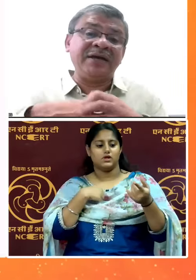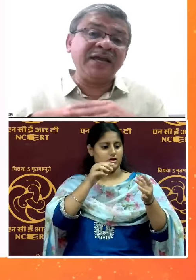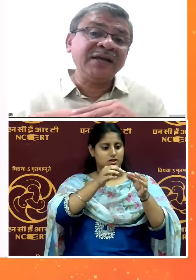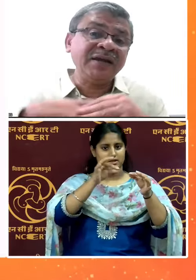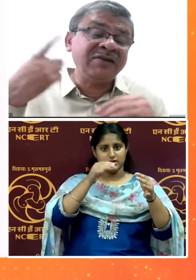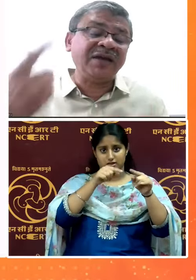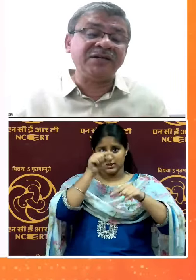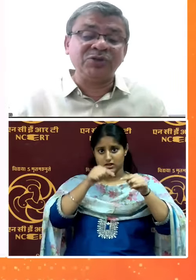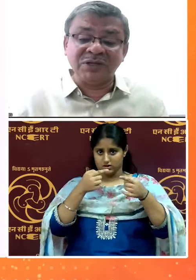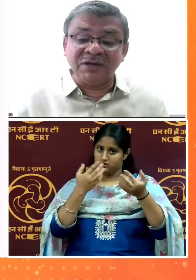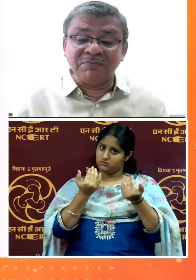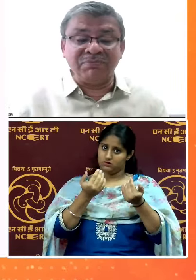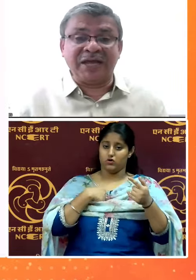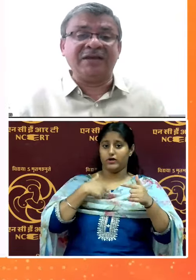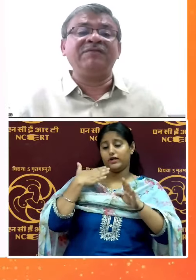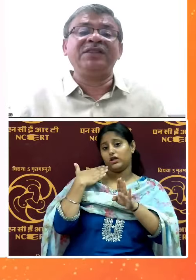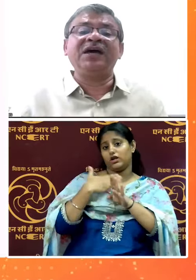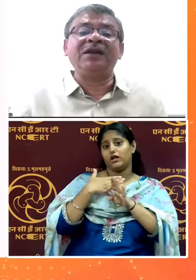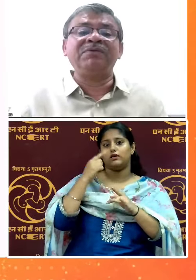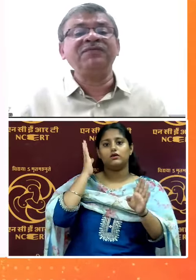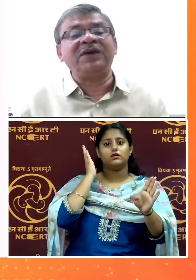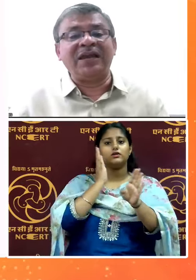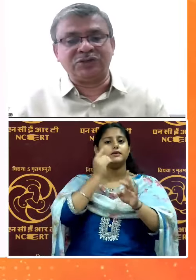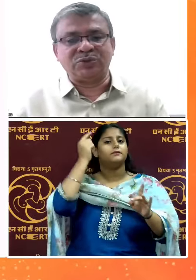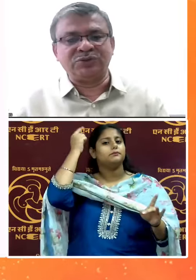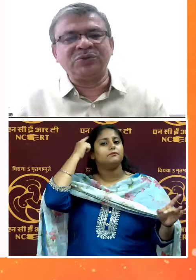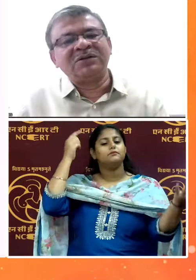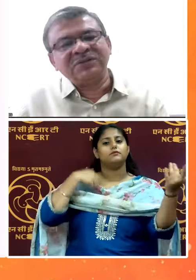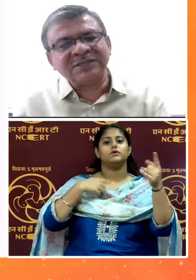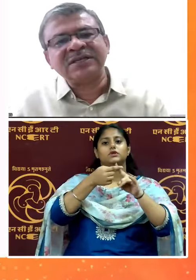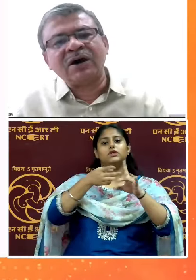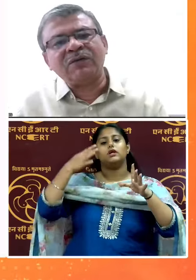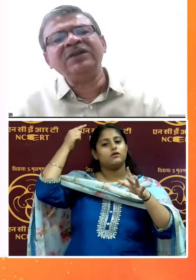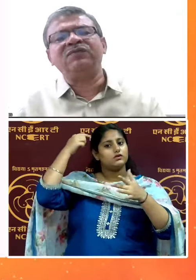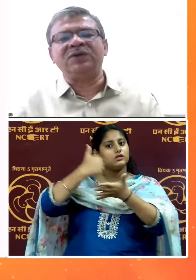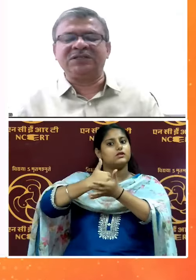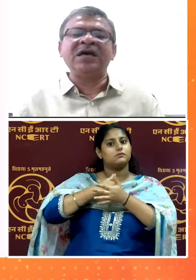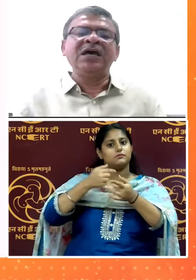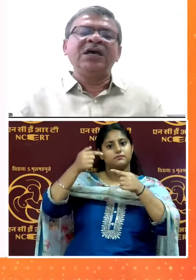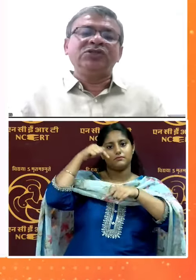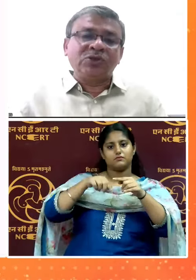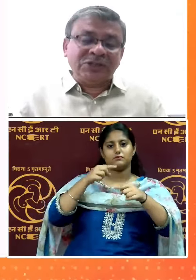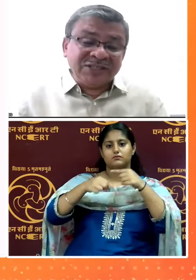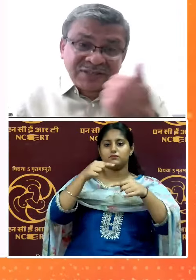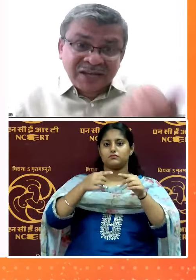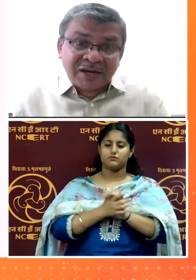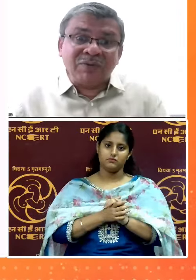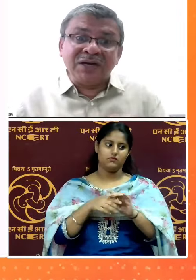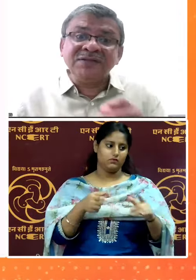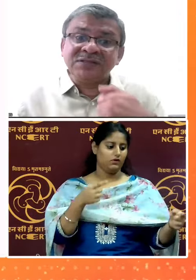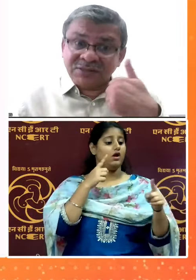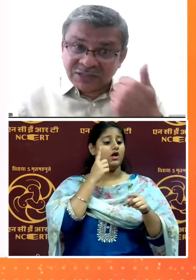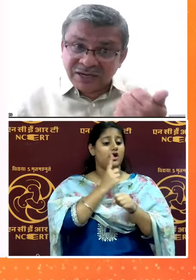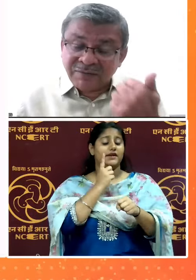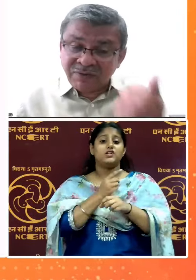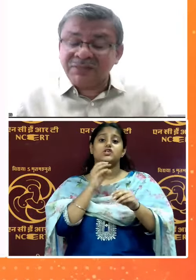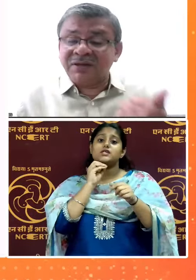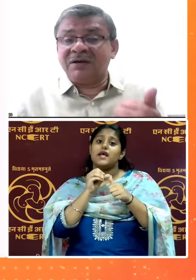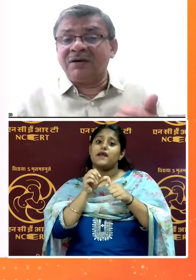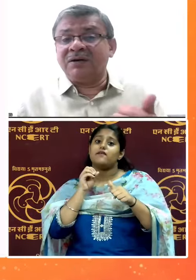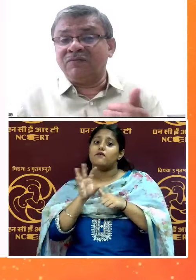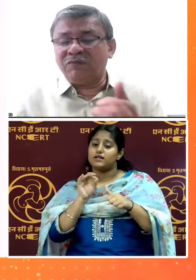and directly taken to the brain with the help of electrodes. So this is how it works. So teachers can advise